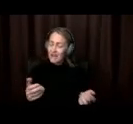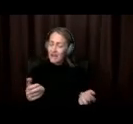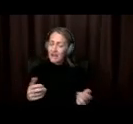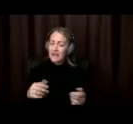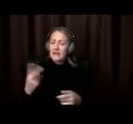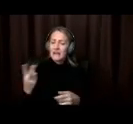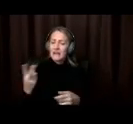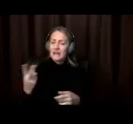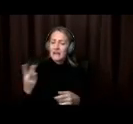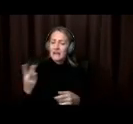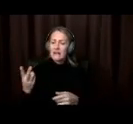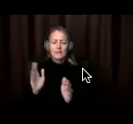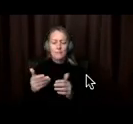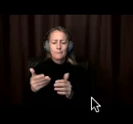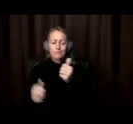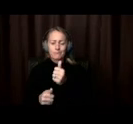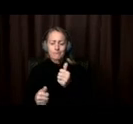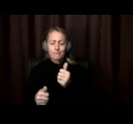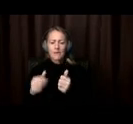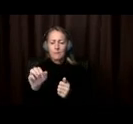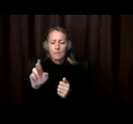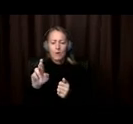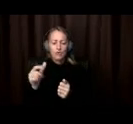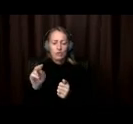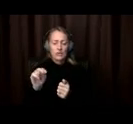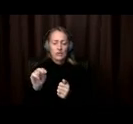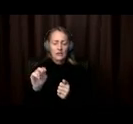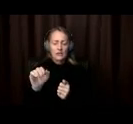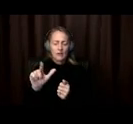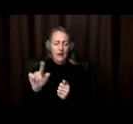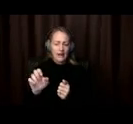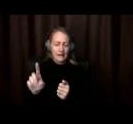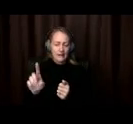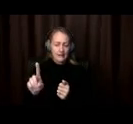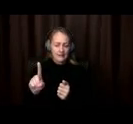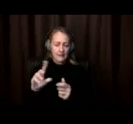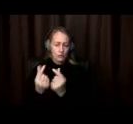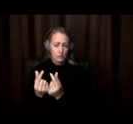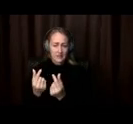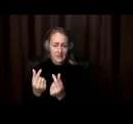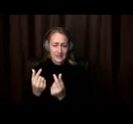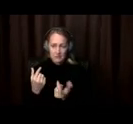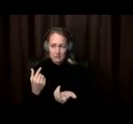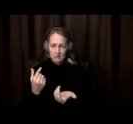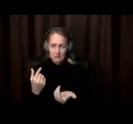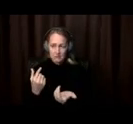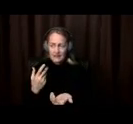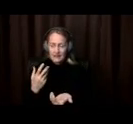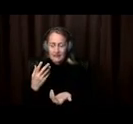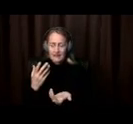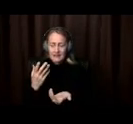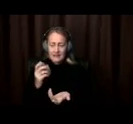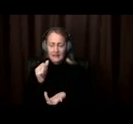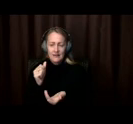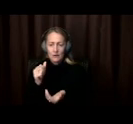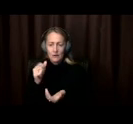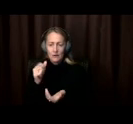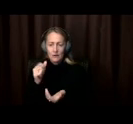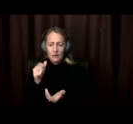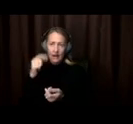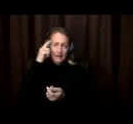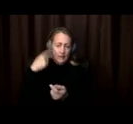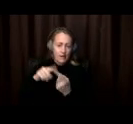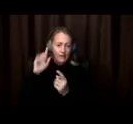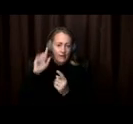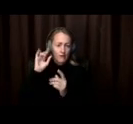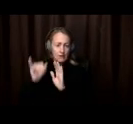groups. They don't get to choose whether or not to think about their identities. Greta, on the other hand, can ignore intersectionality if